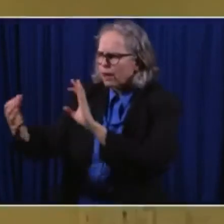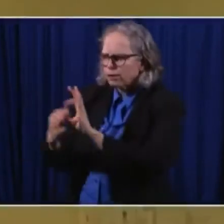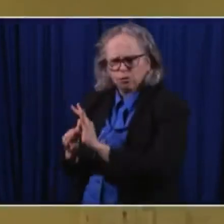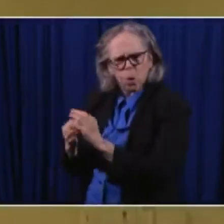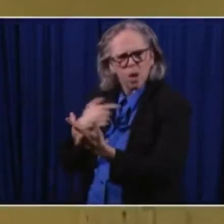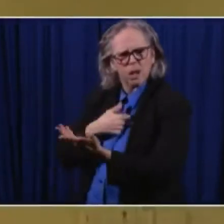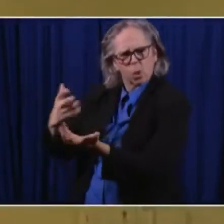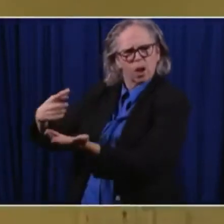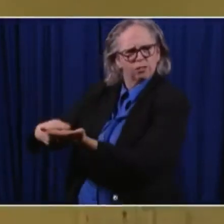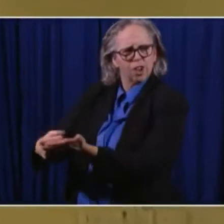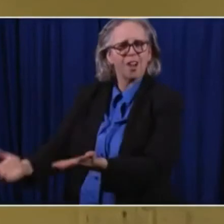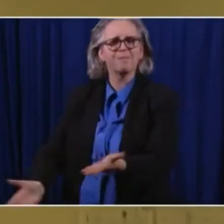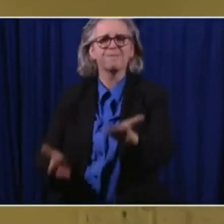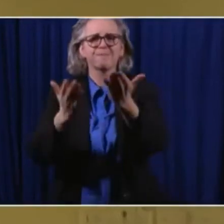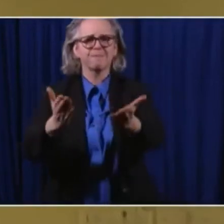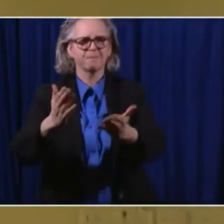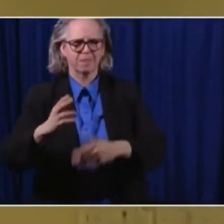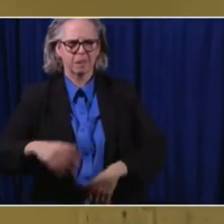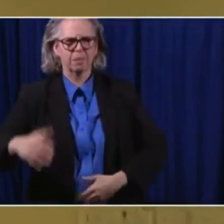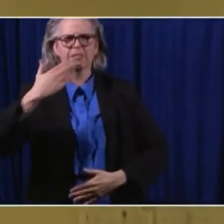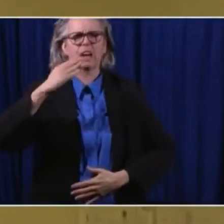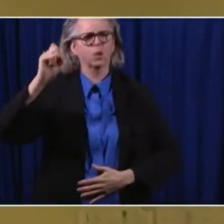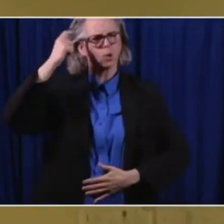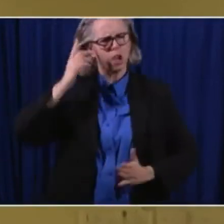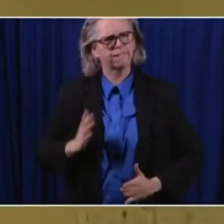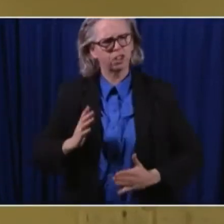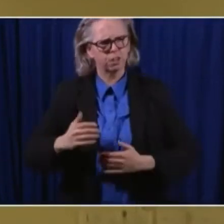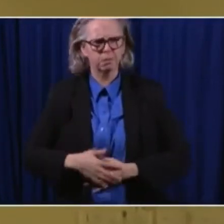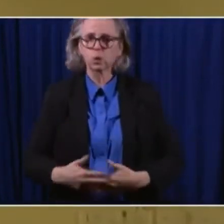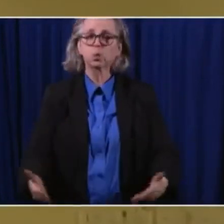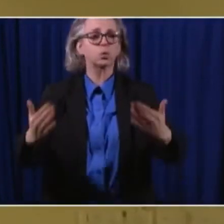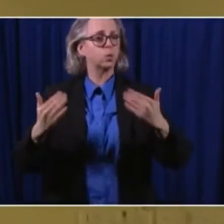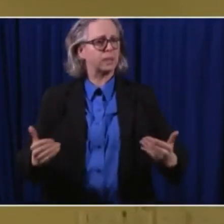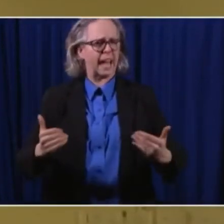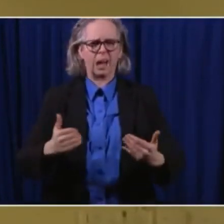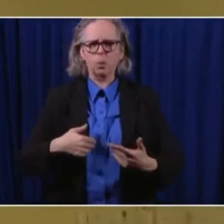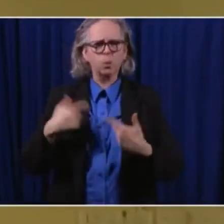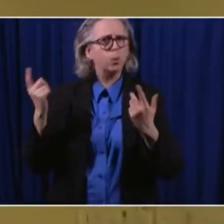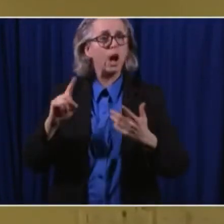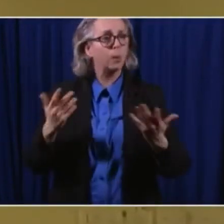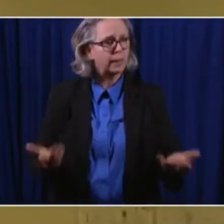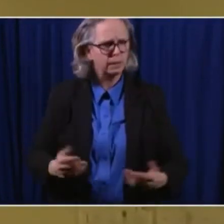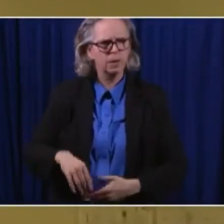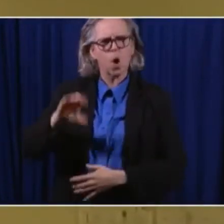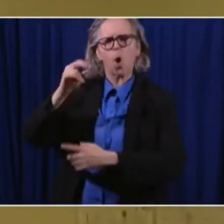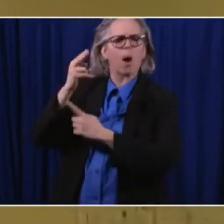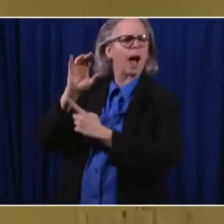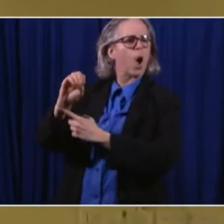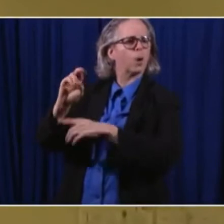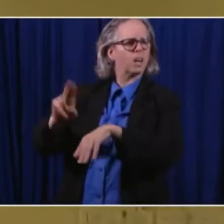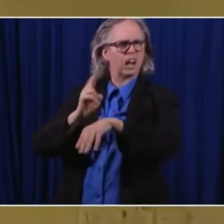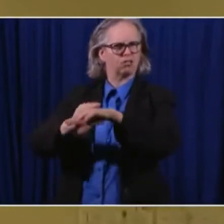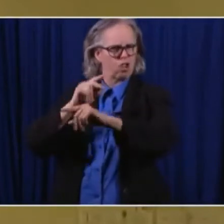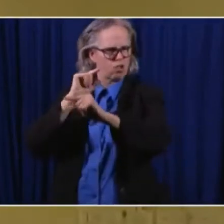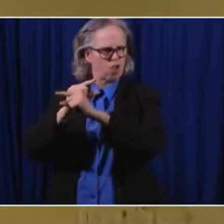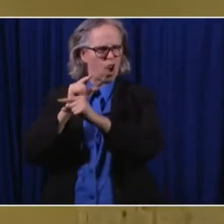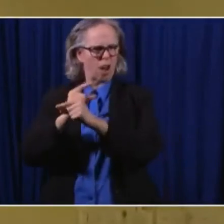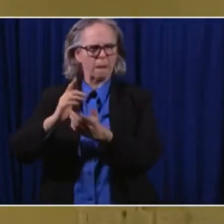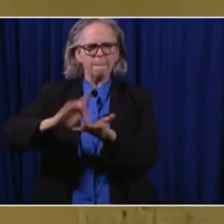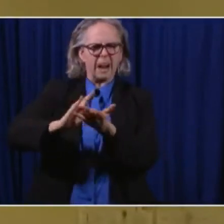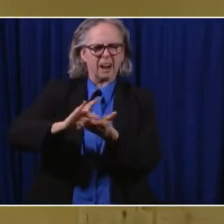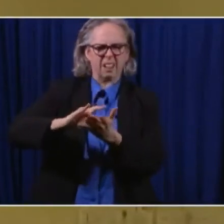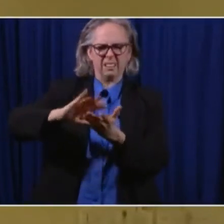Thank you, Governor. I'm currently located today at the Ohio National Guard's Medical Detachment. That unit's